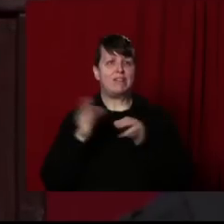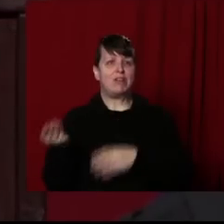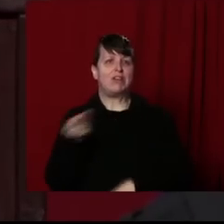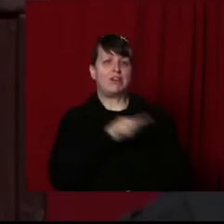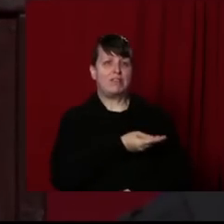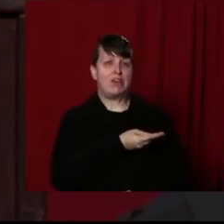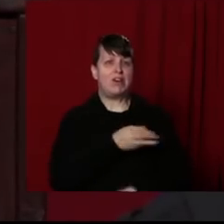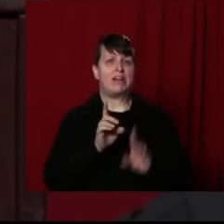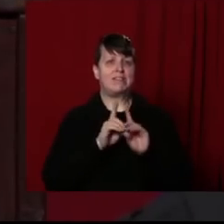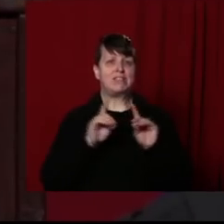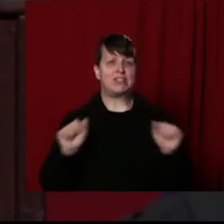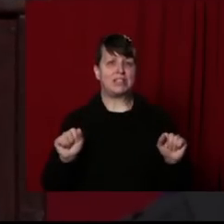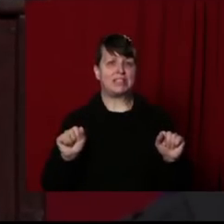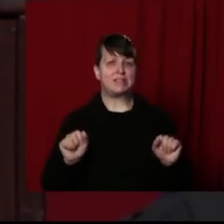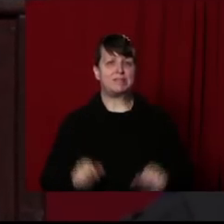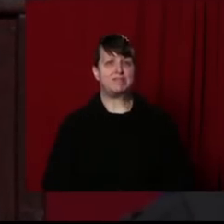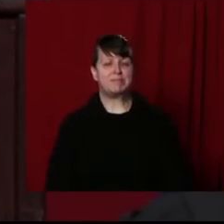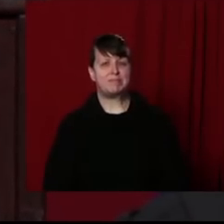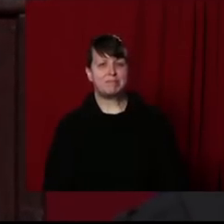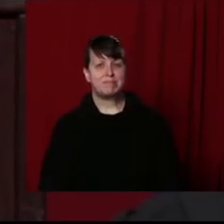degrees.